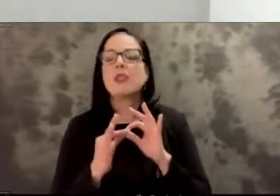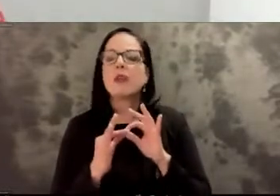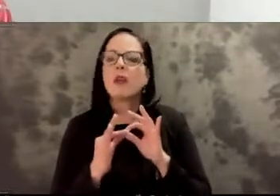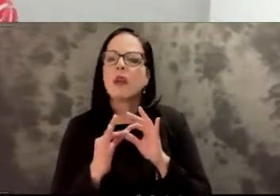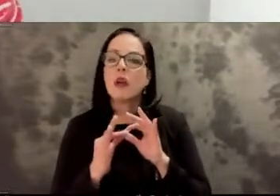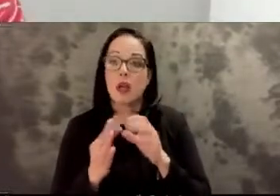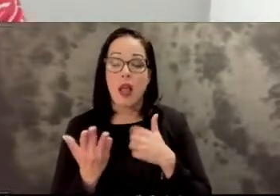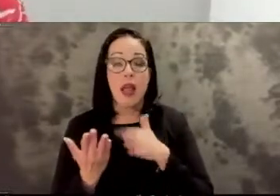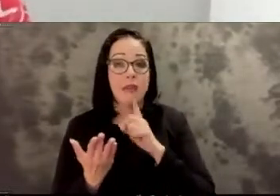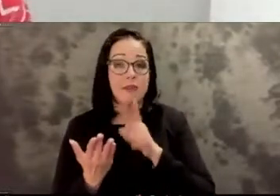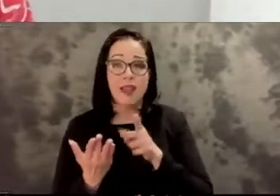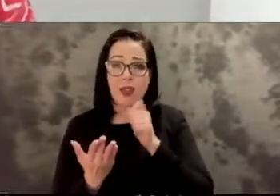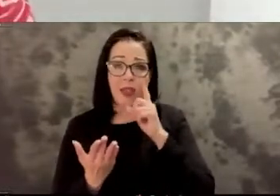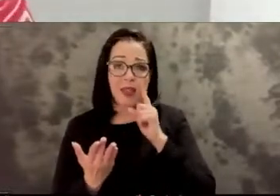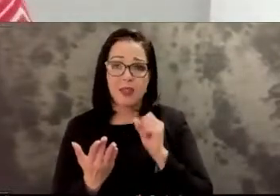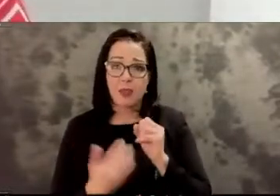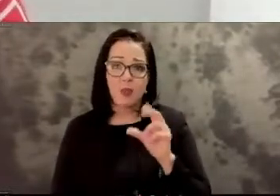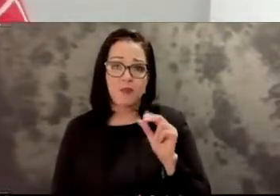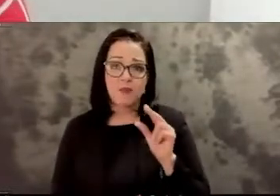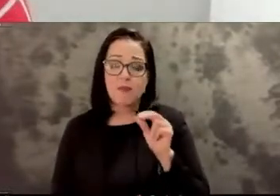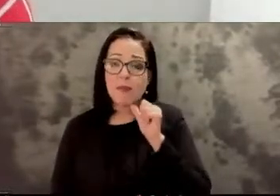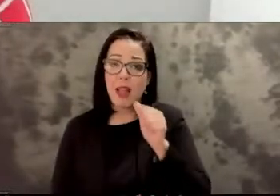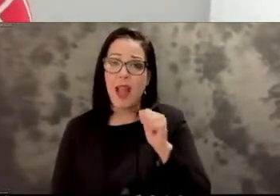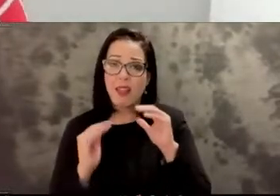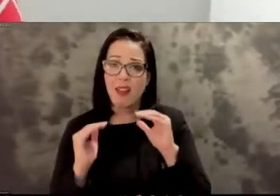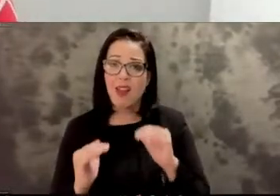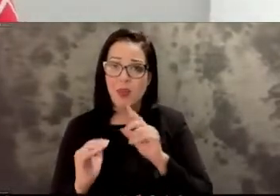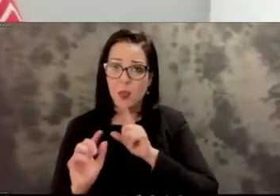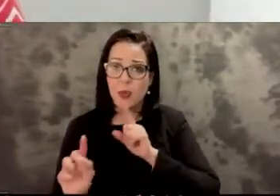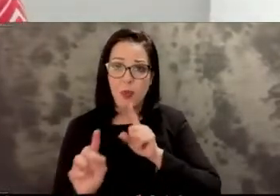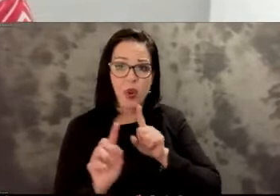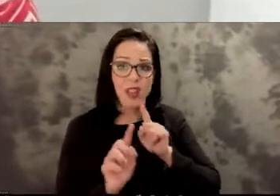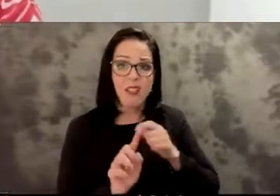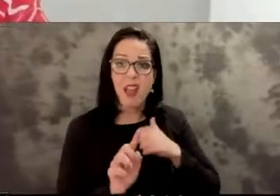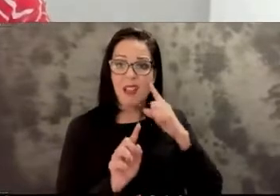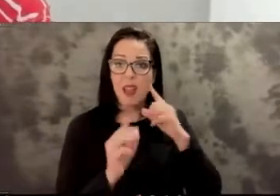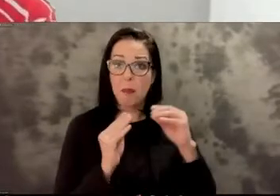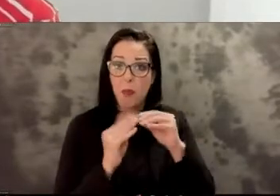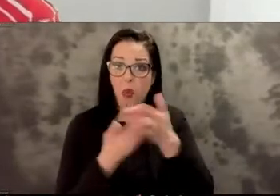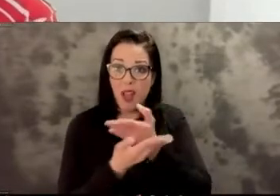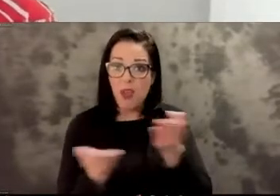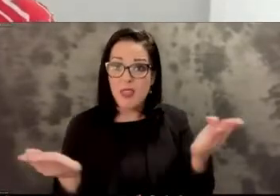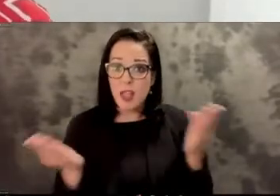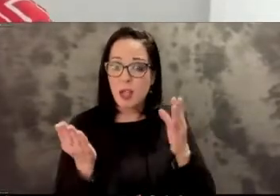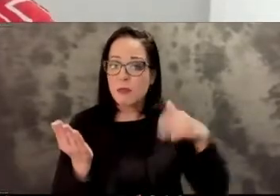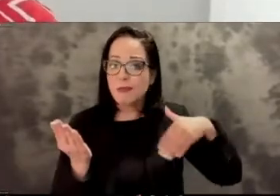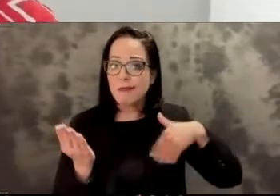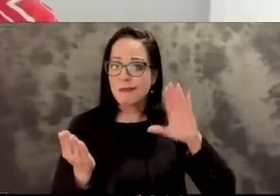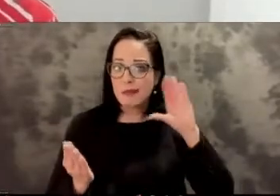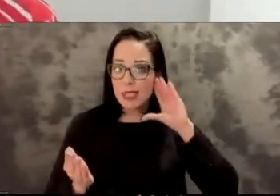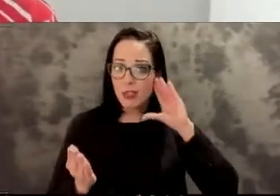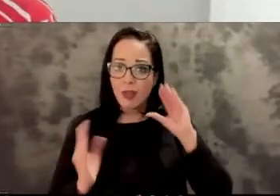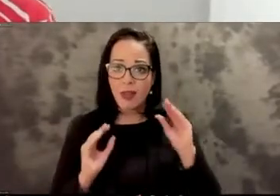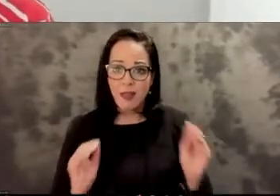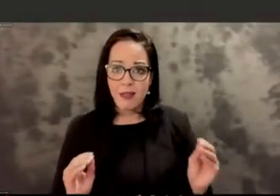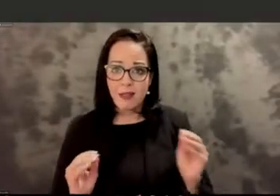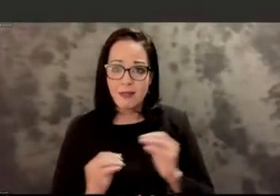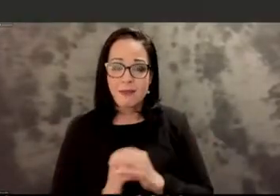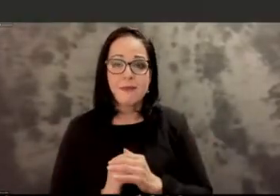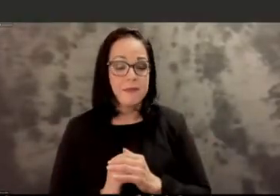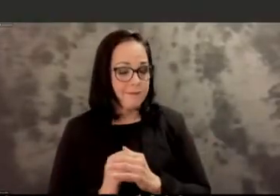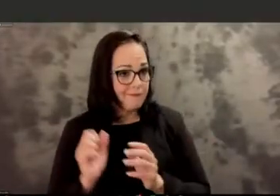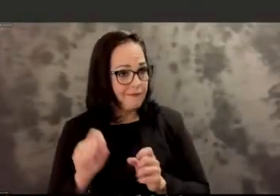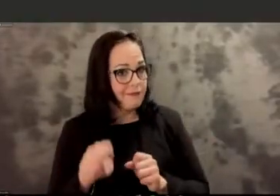I actually do not think so. I think they are underreported, and there are more out there that we have yet to hear about.